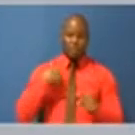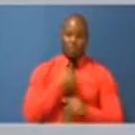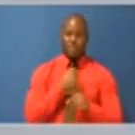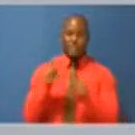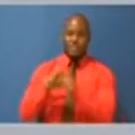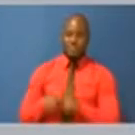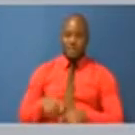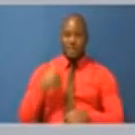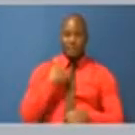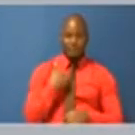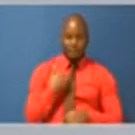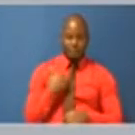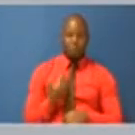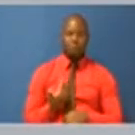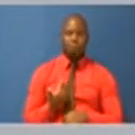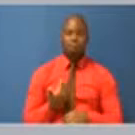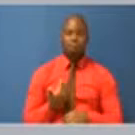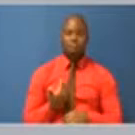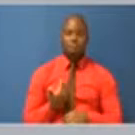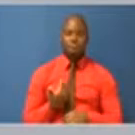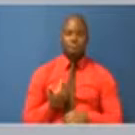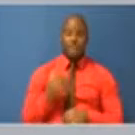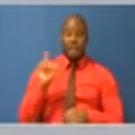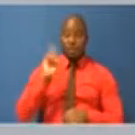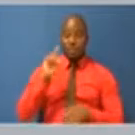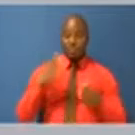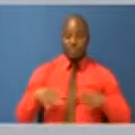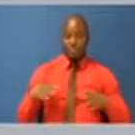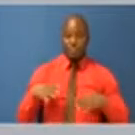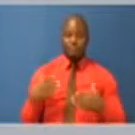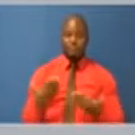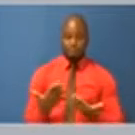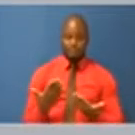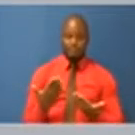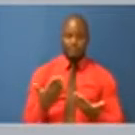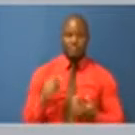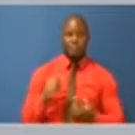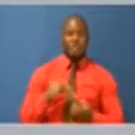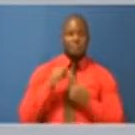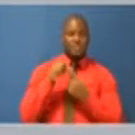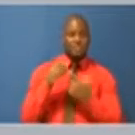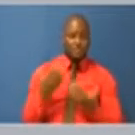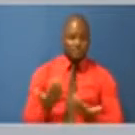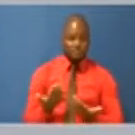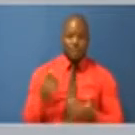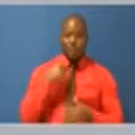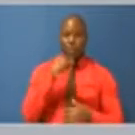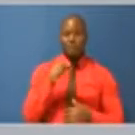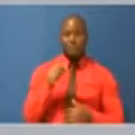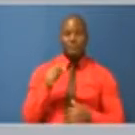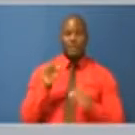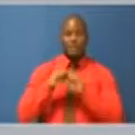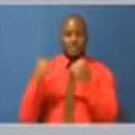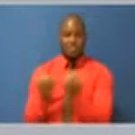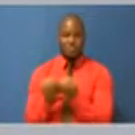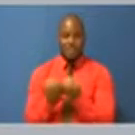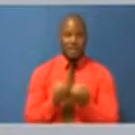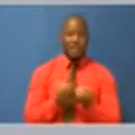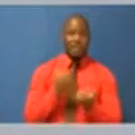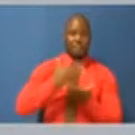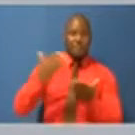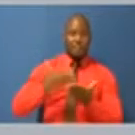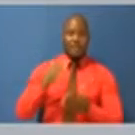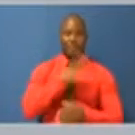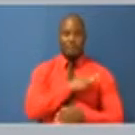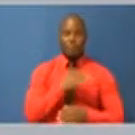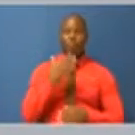have the nairobi people especially in the who have on the circles and pension they